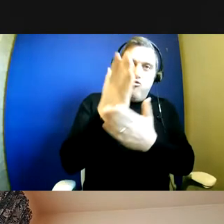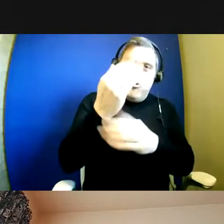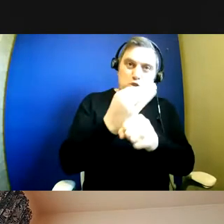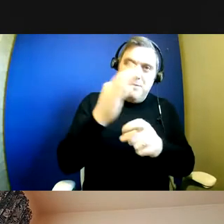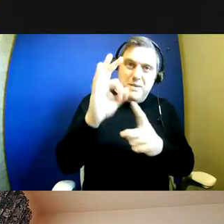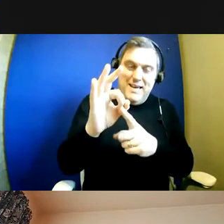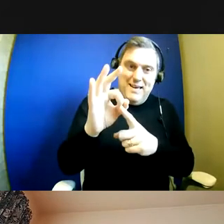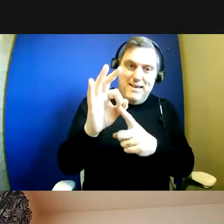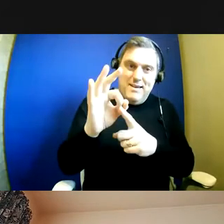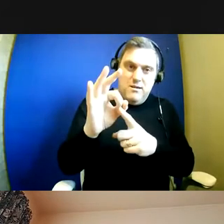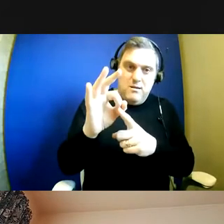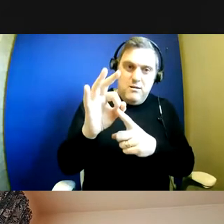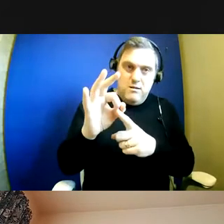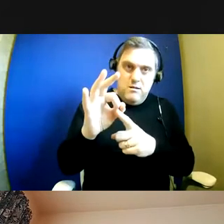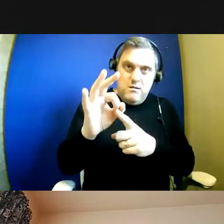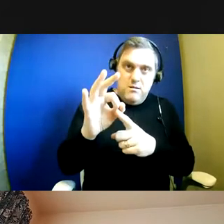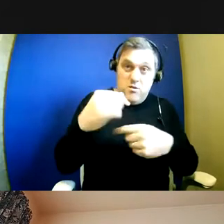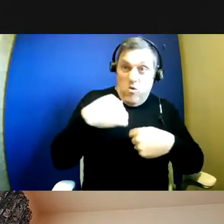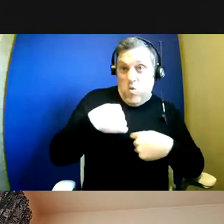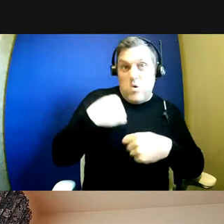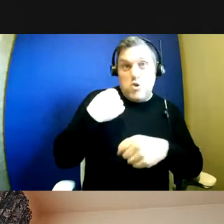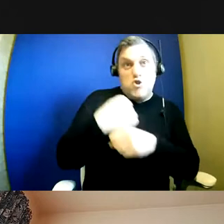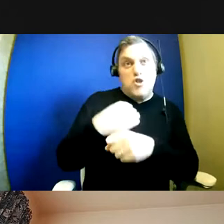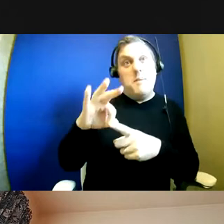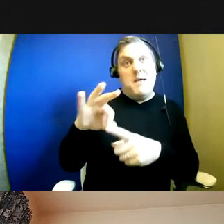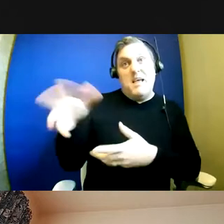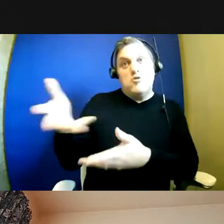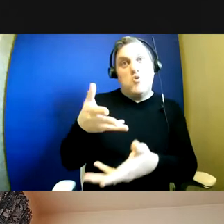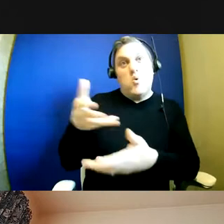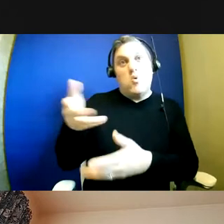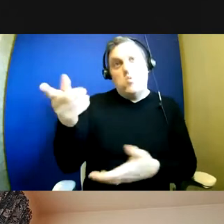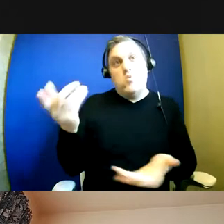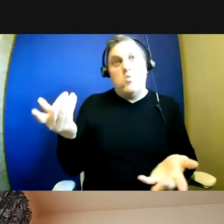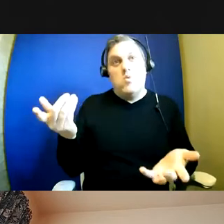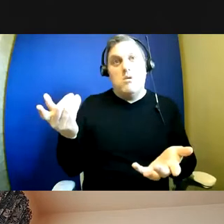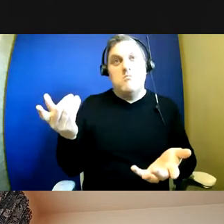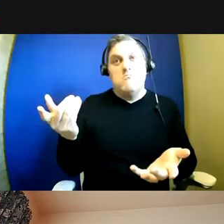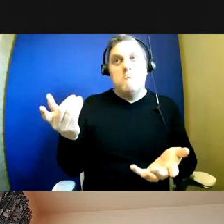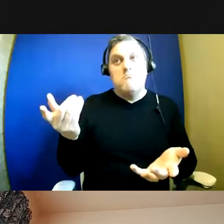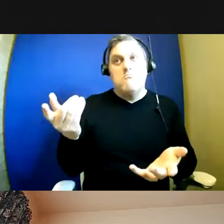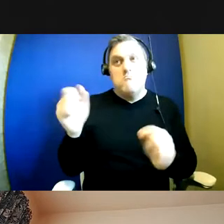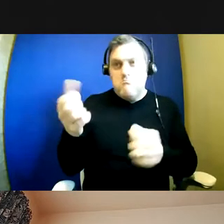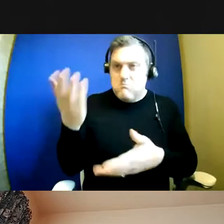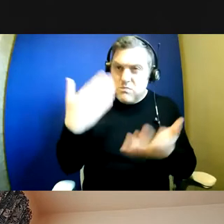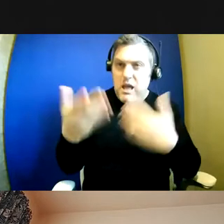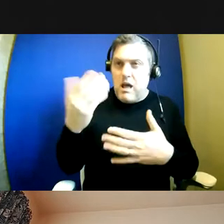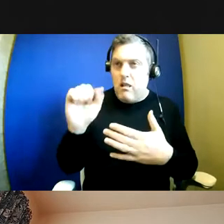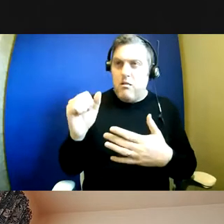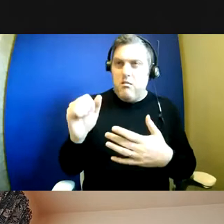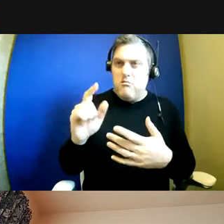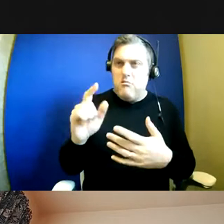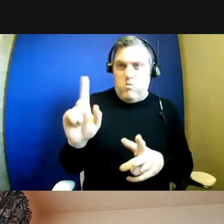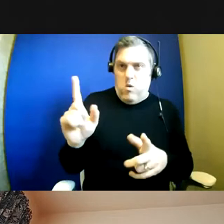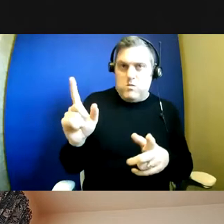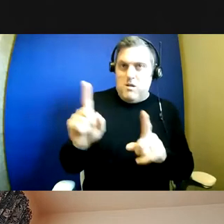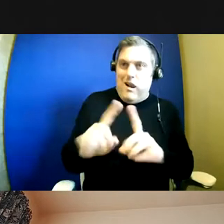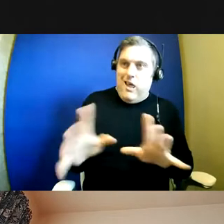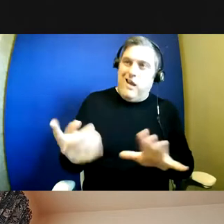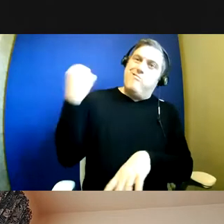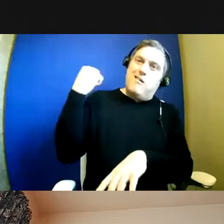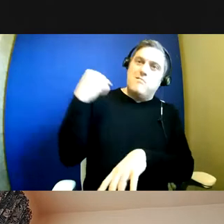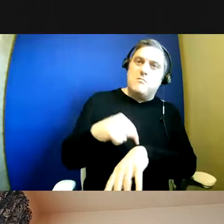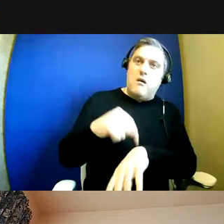And if I, as a GP, were speaking to somebody like perhaps your friend, I'd want them to tell their story really of what their illness was like at